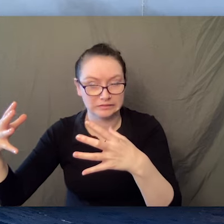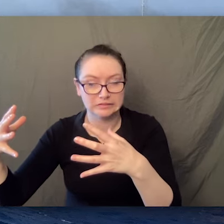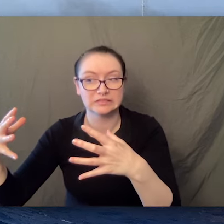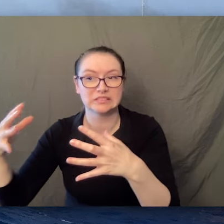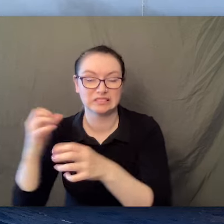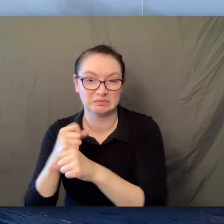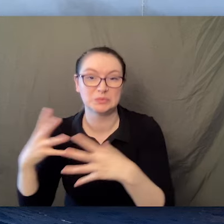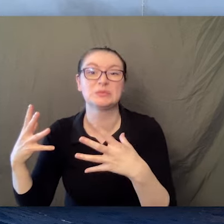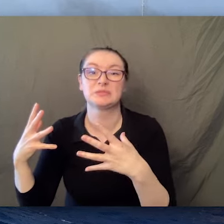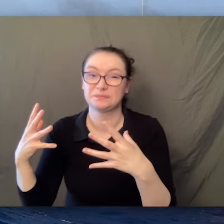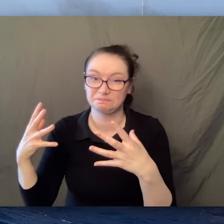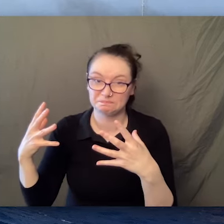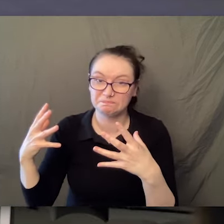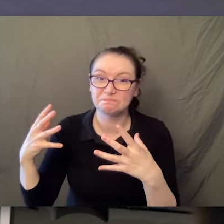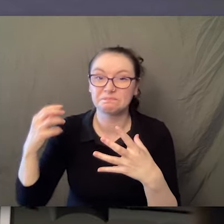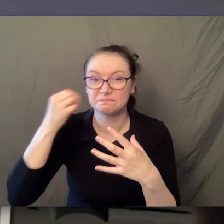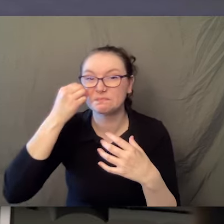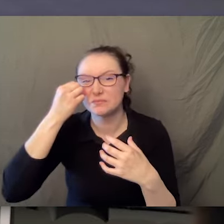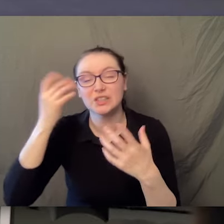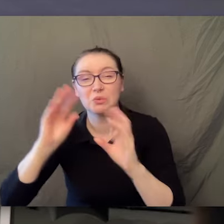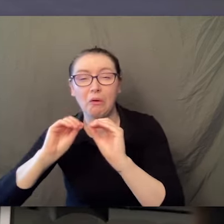The barge blew up, like a lot.